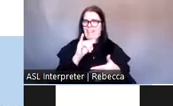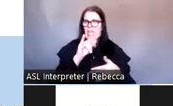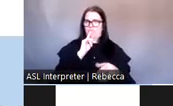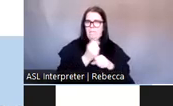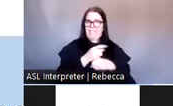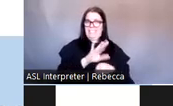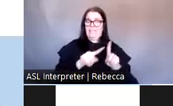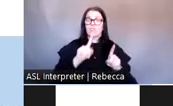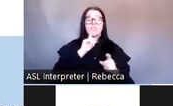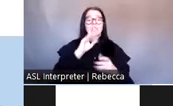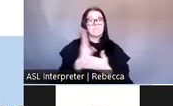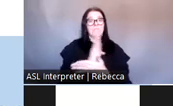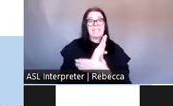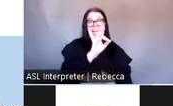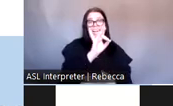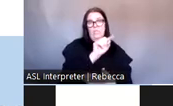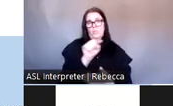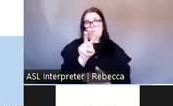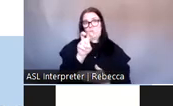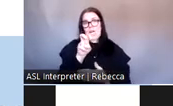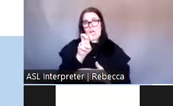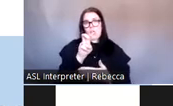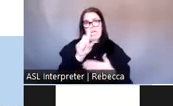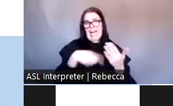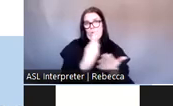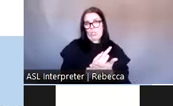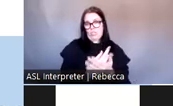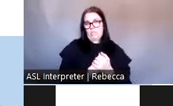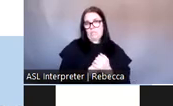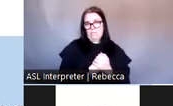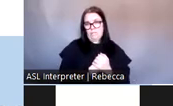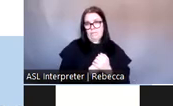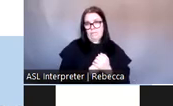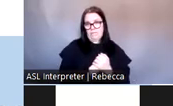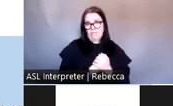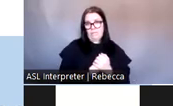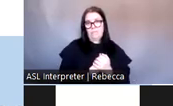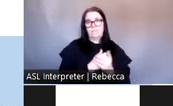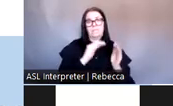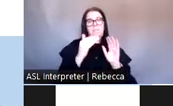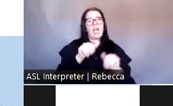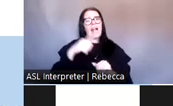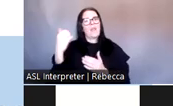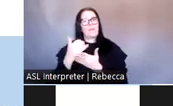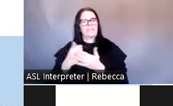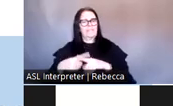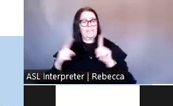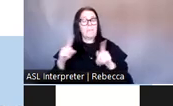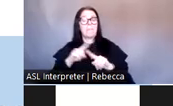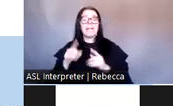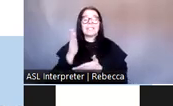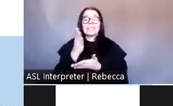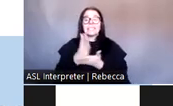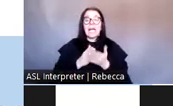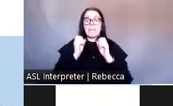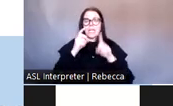8 to about 200 hours from other types of courses, though some educators think that the way that they are assessed is